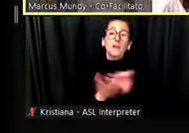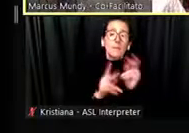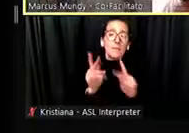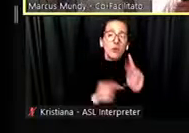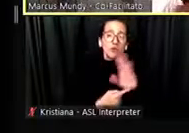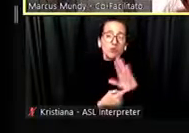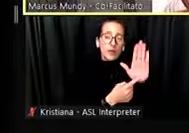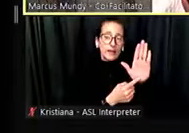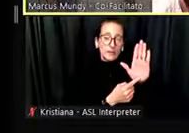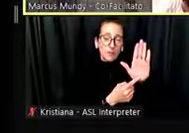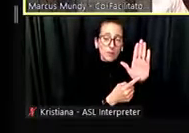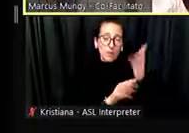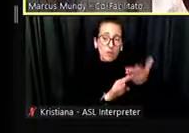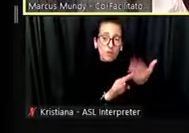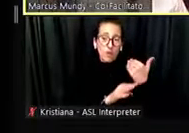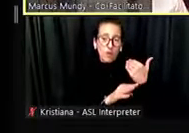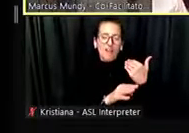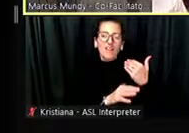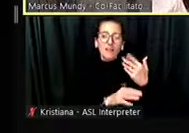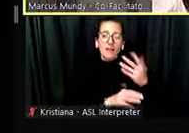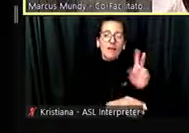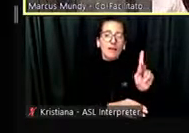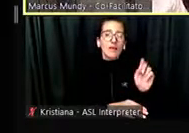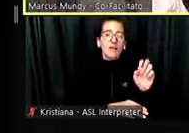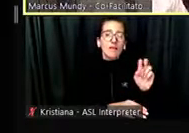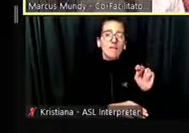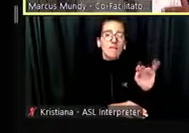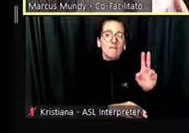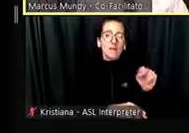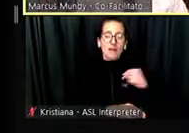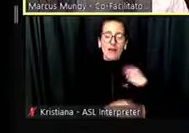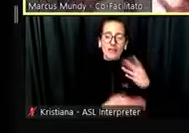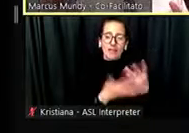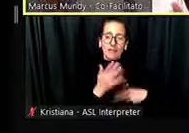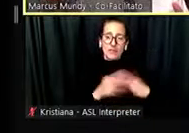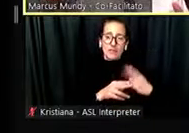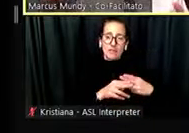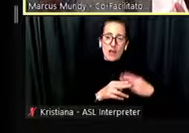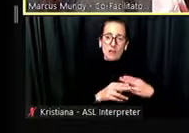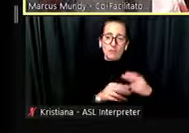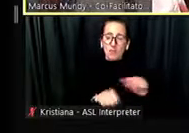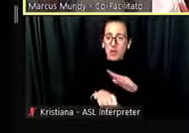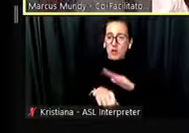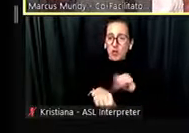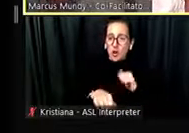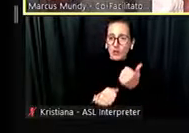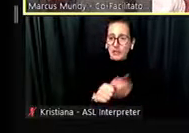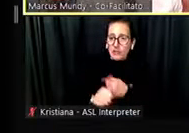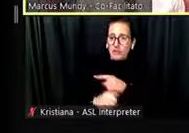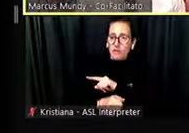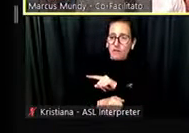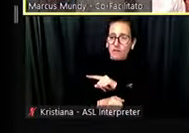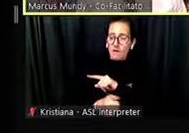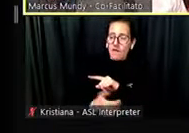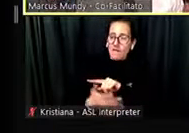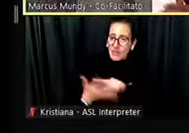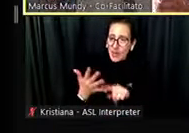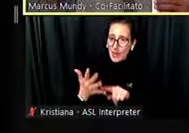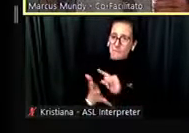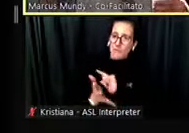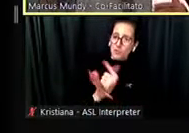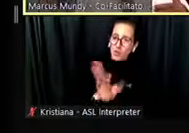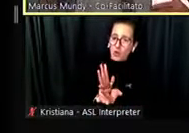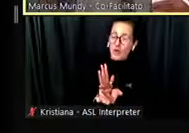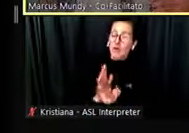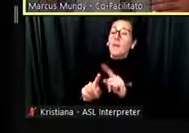that listing and he may call them out in sequence. But even before we get to that portion, I wanted to take a pause here